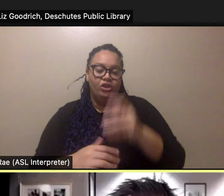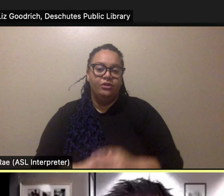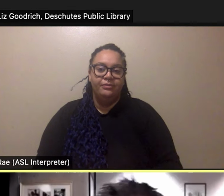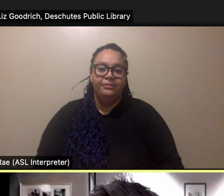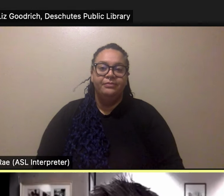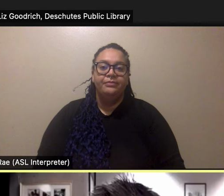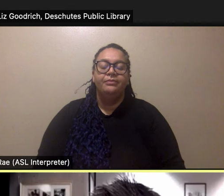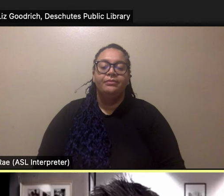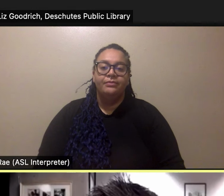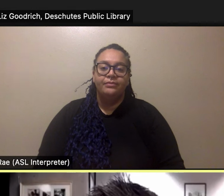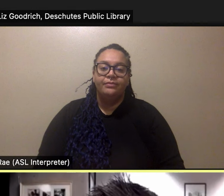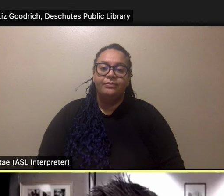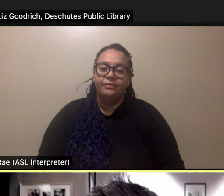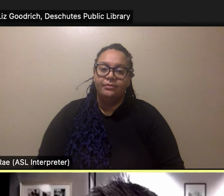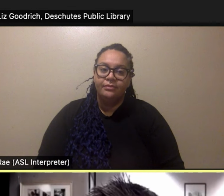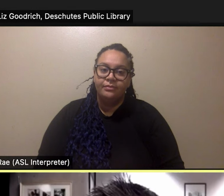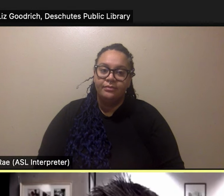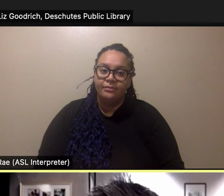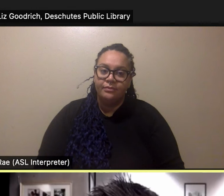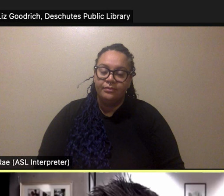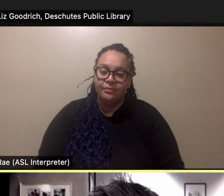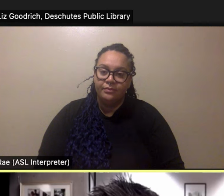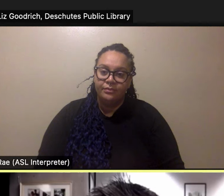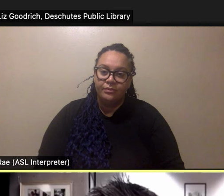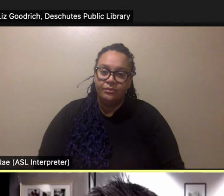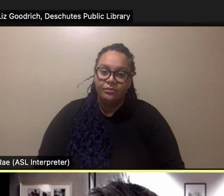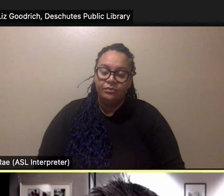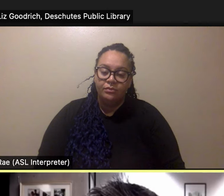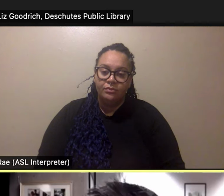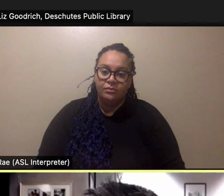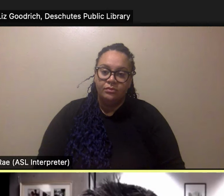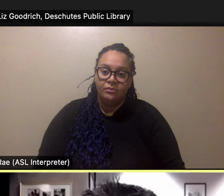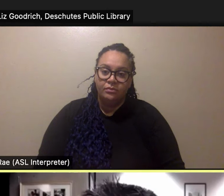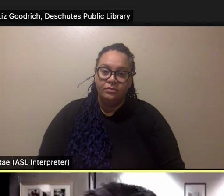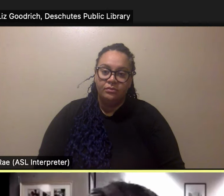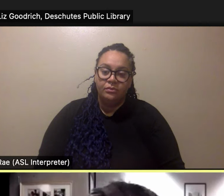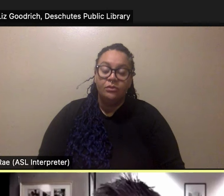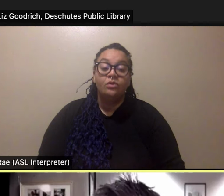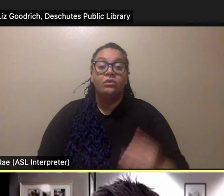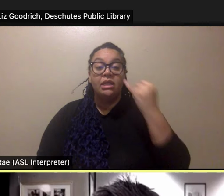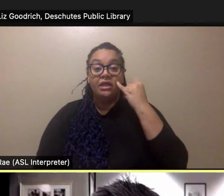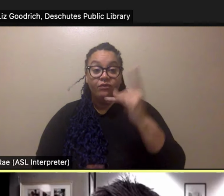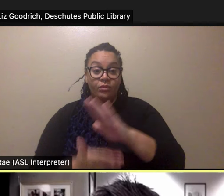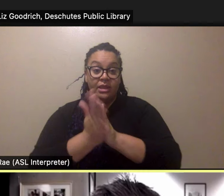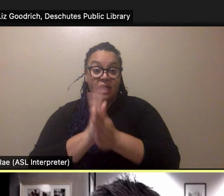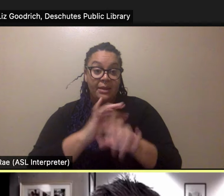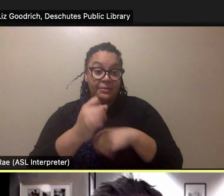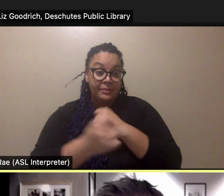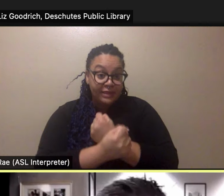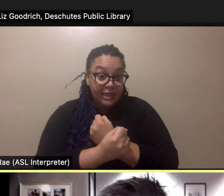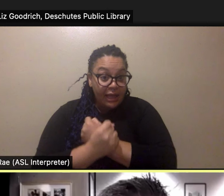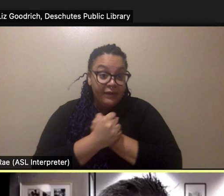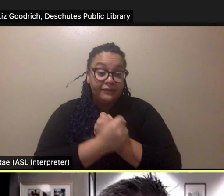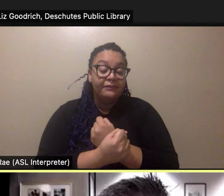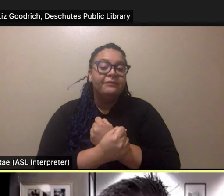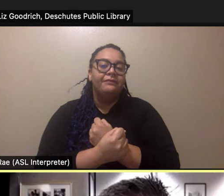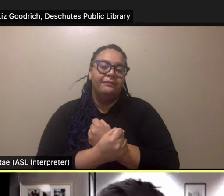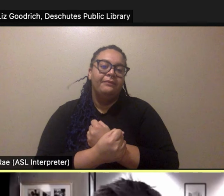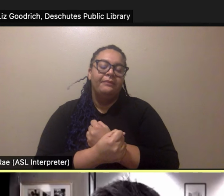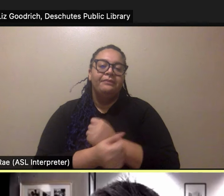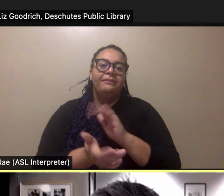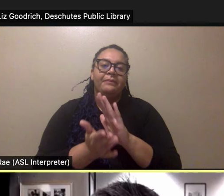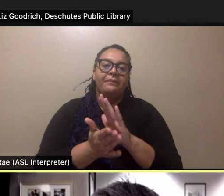To an extent, they became enslaved by the system. You became trapped in the system and couldn't get out of it. Even the people who did